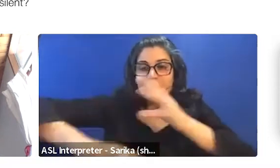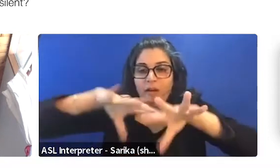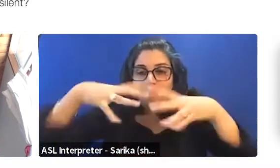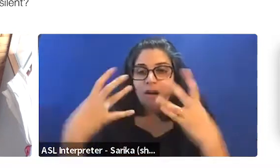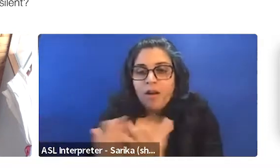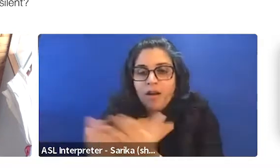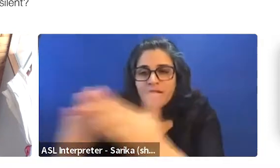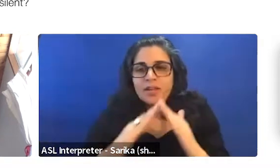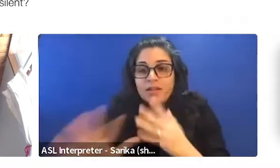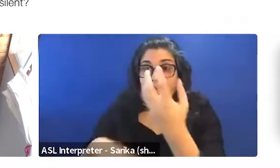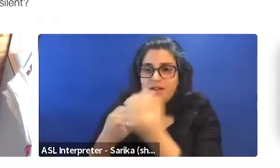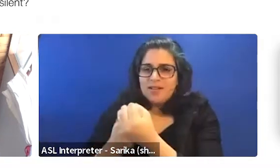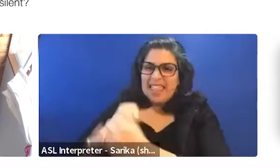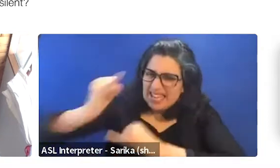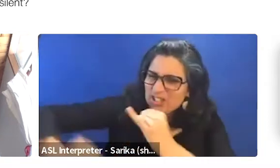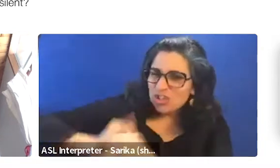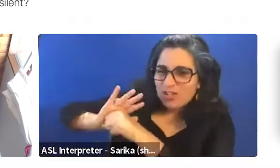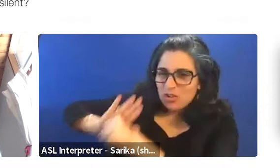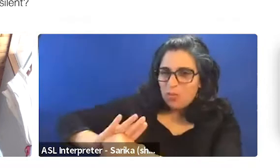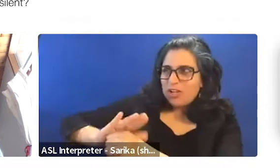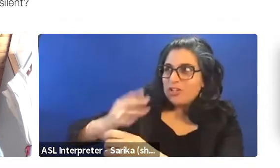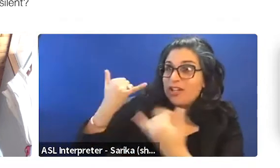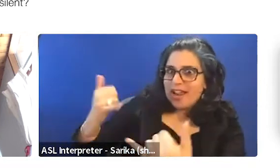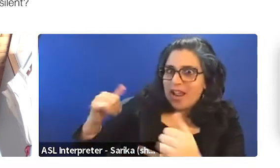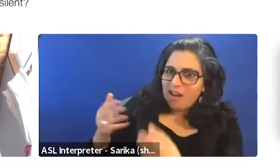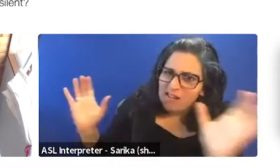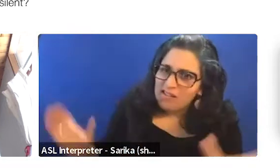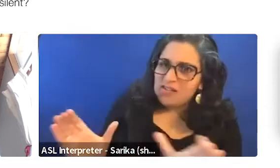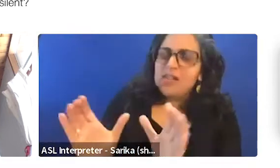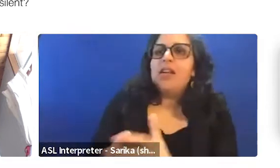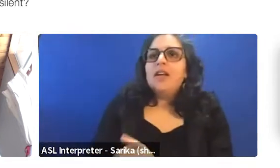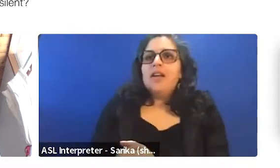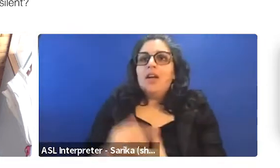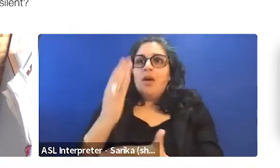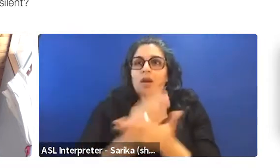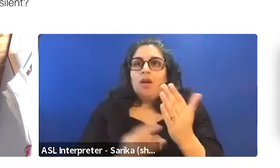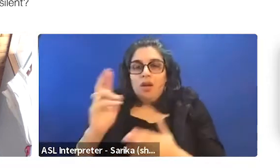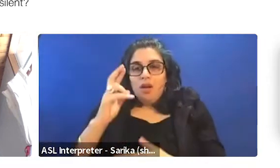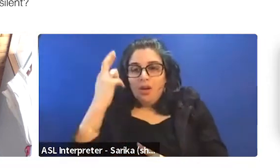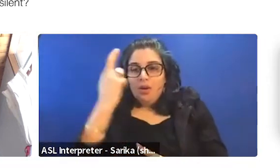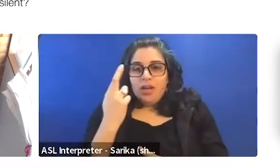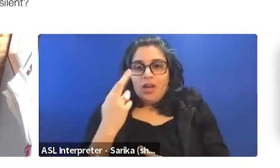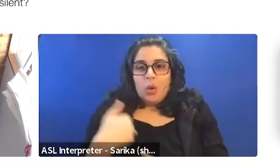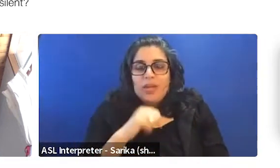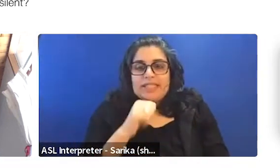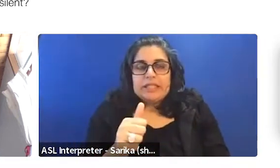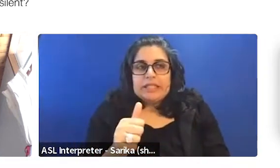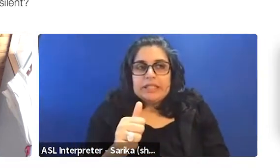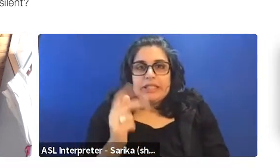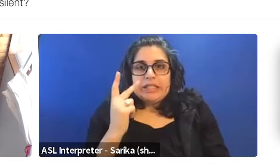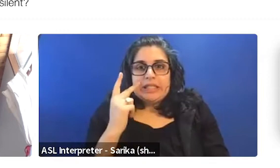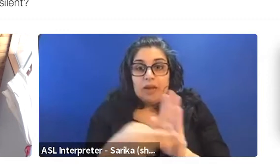that international pressure in this moment. And I would add, you know, part of the reason I think we didn't see